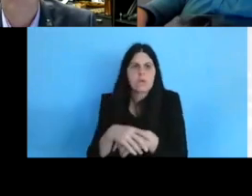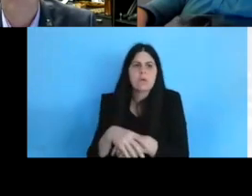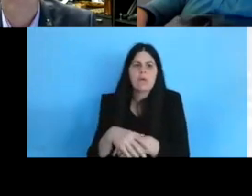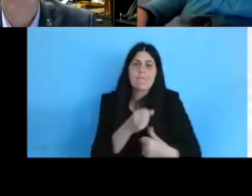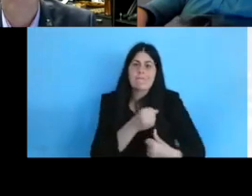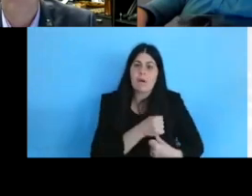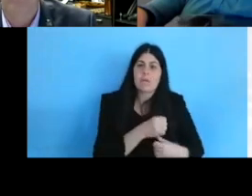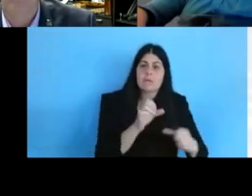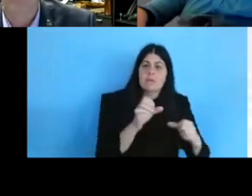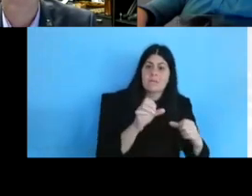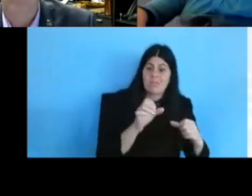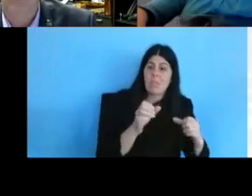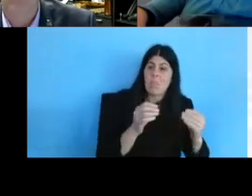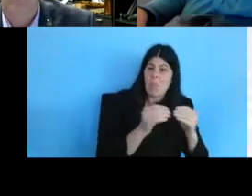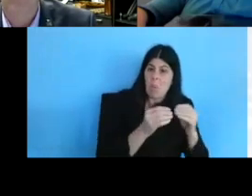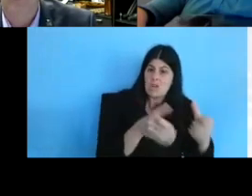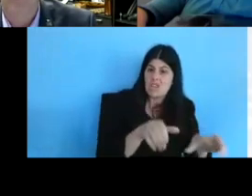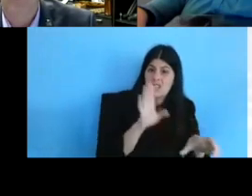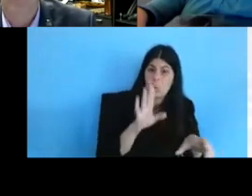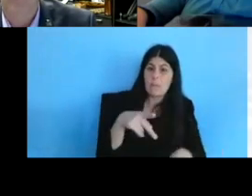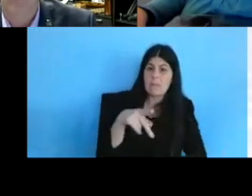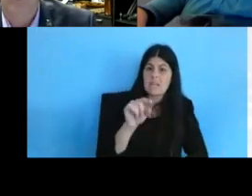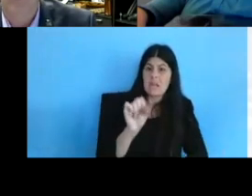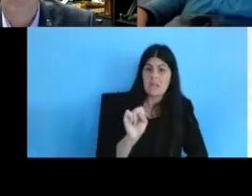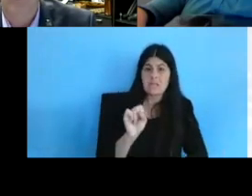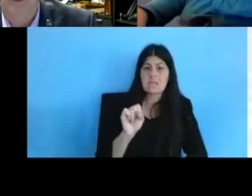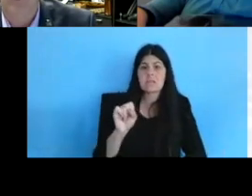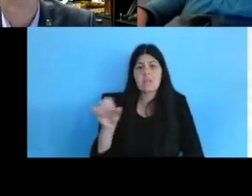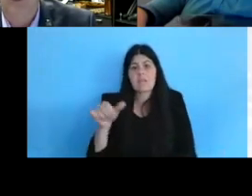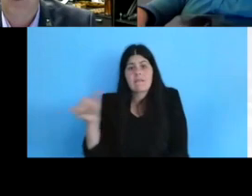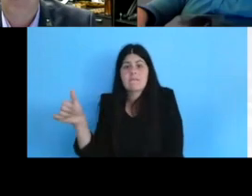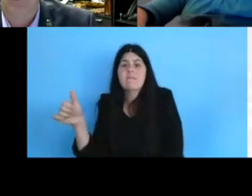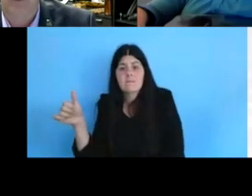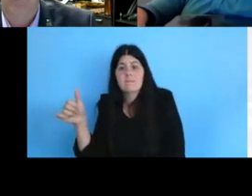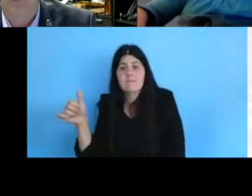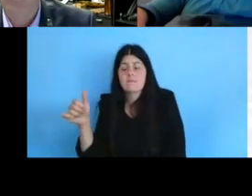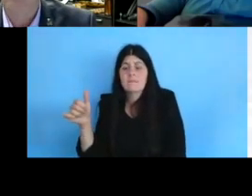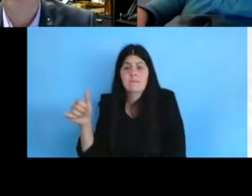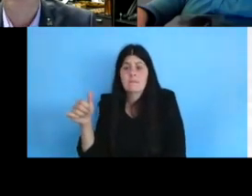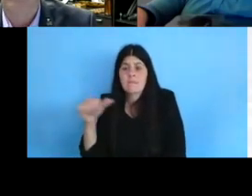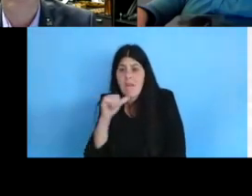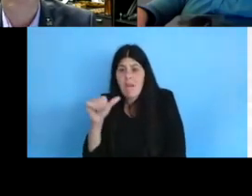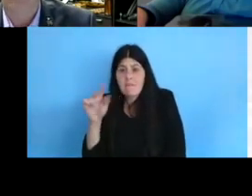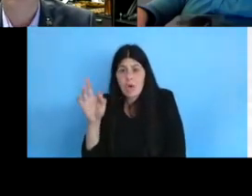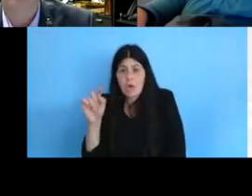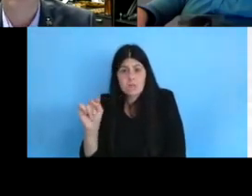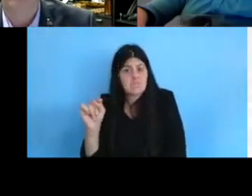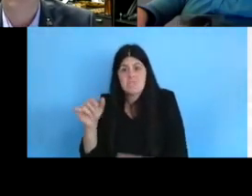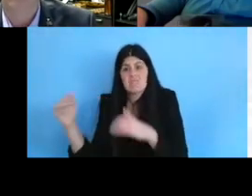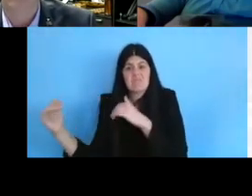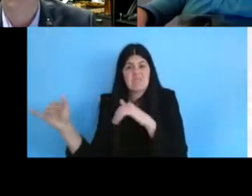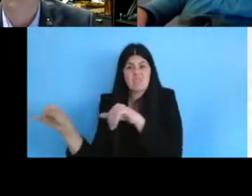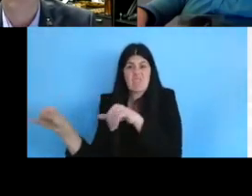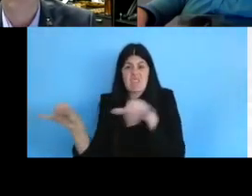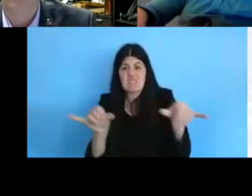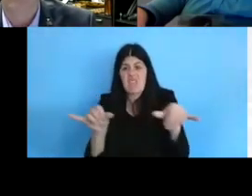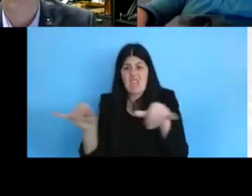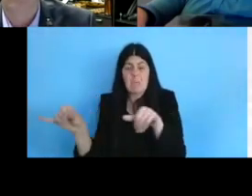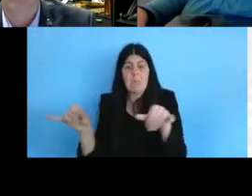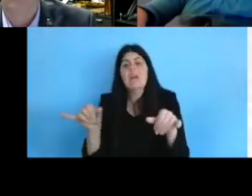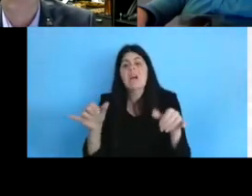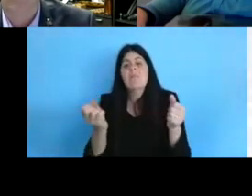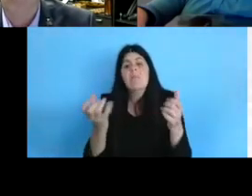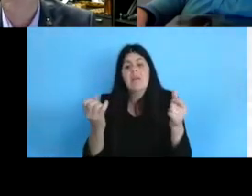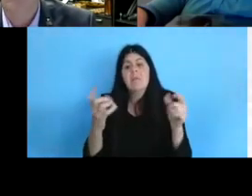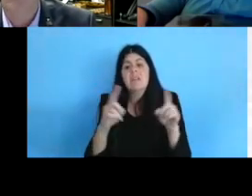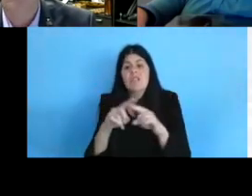that goes back to exactly what I said. The prevalence of PTS among veterans is not much higher than the rate among non-veteran population. There's a lot of different stressors out